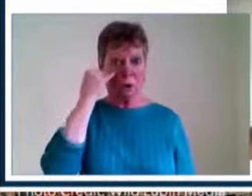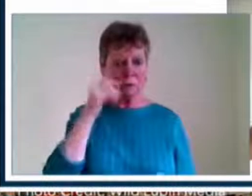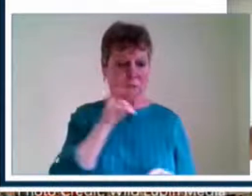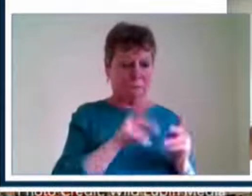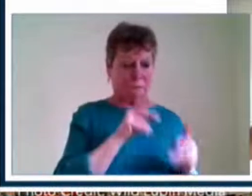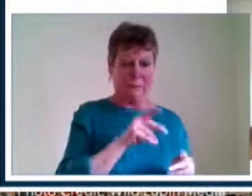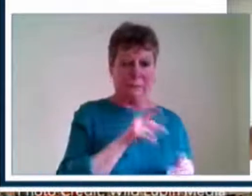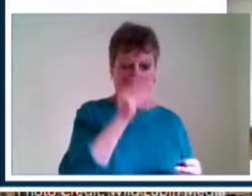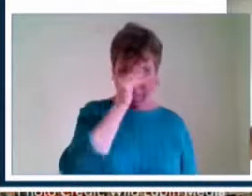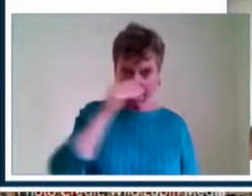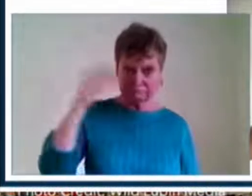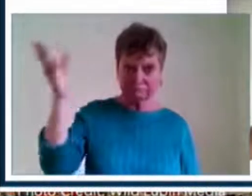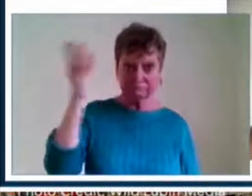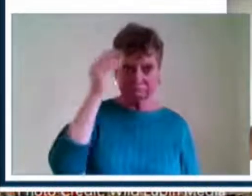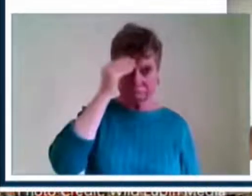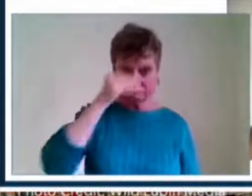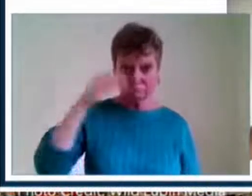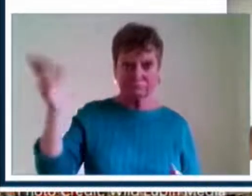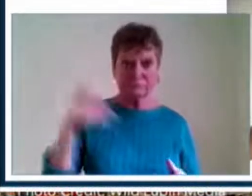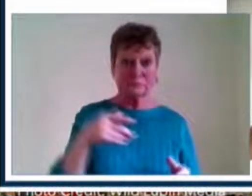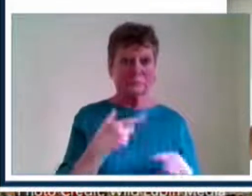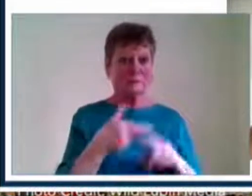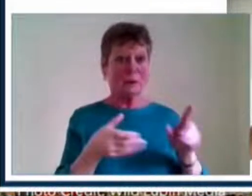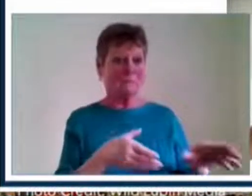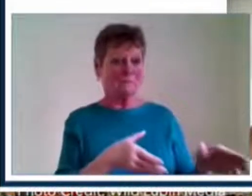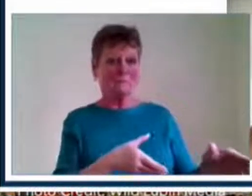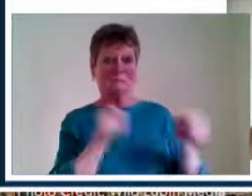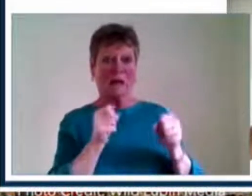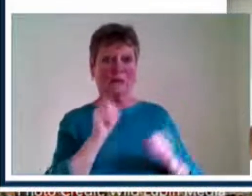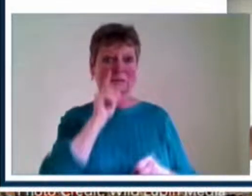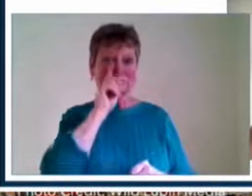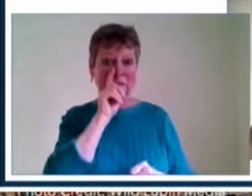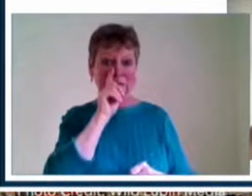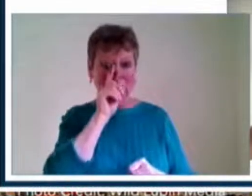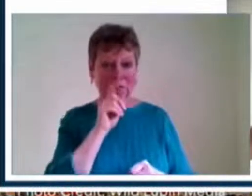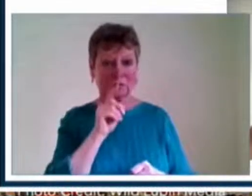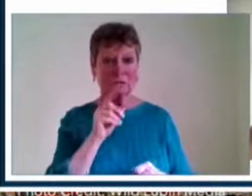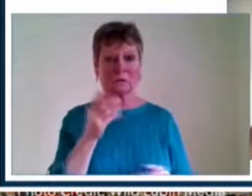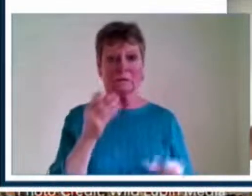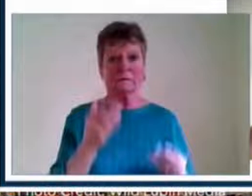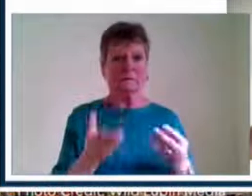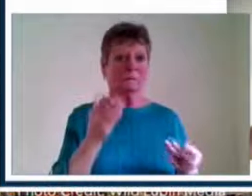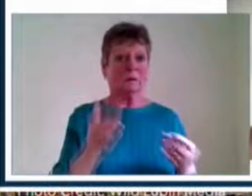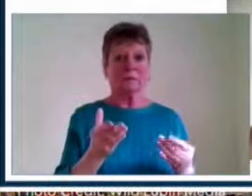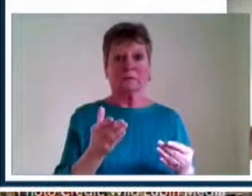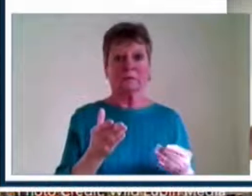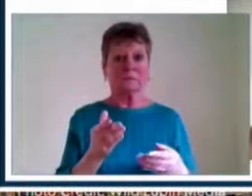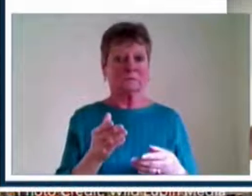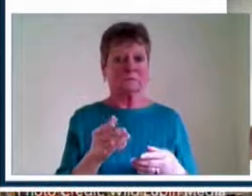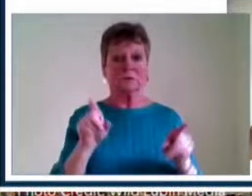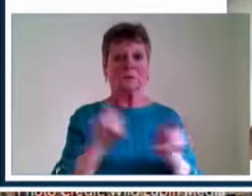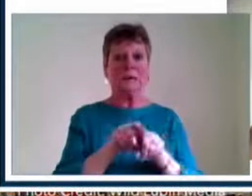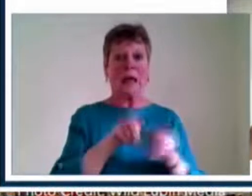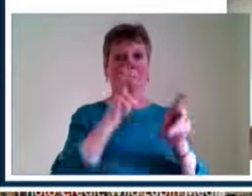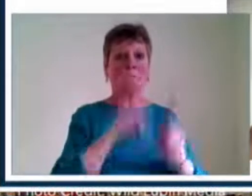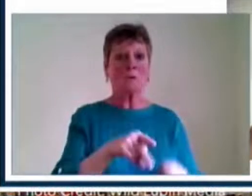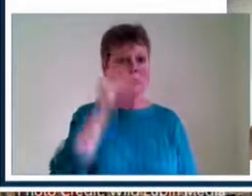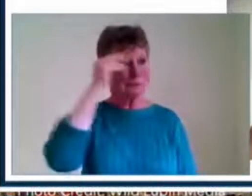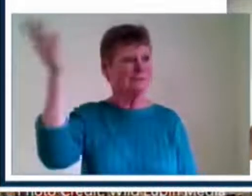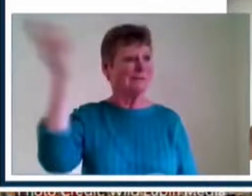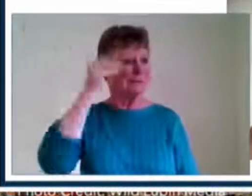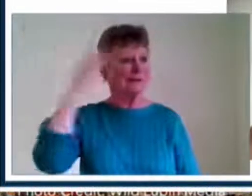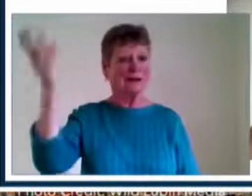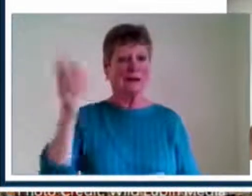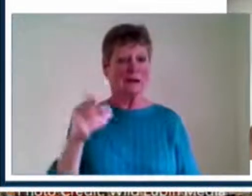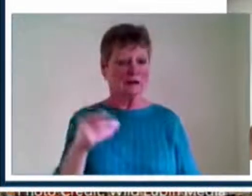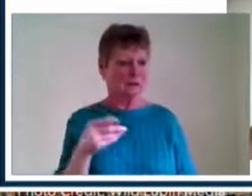of the rapid results is incomplete at best, and there may be a lot of duplicates, the same person reporting, and we don't know what the